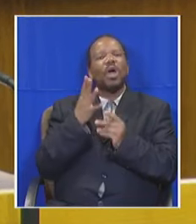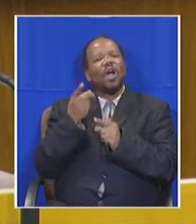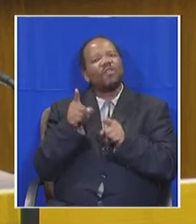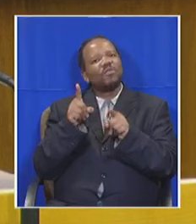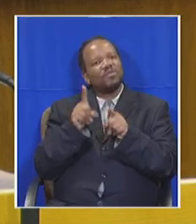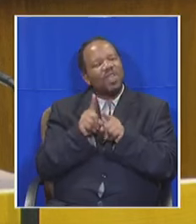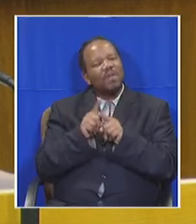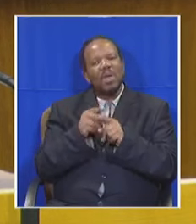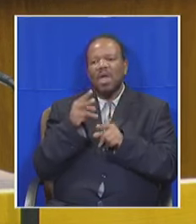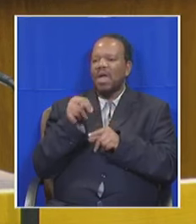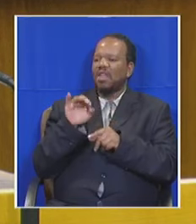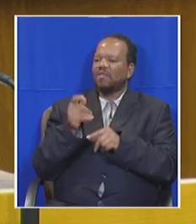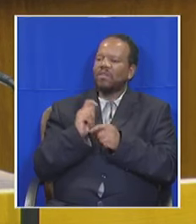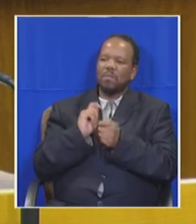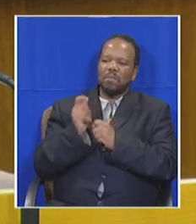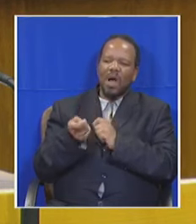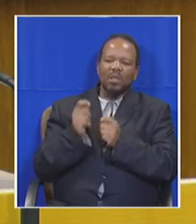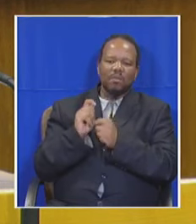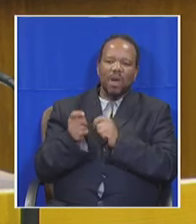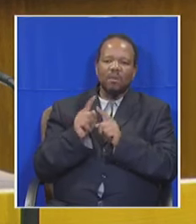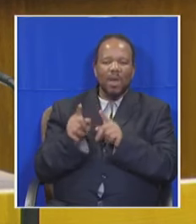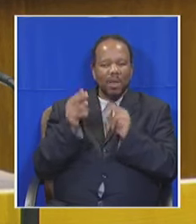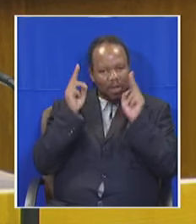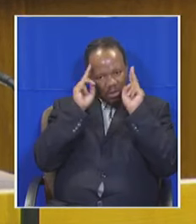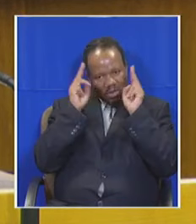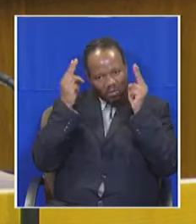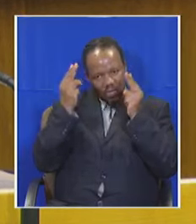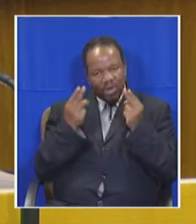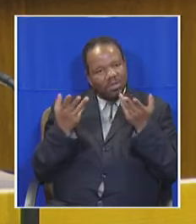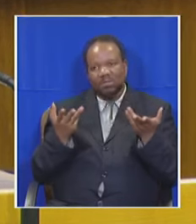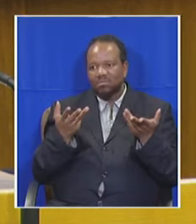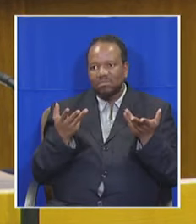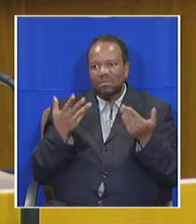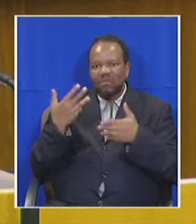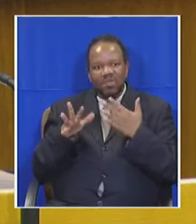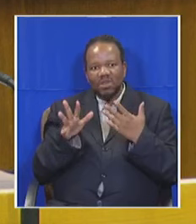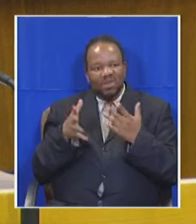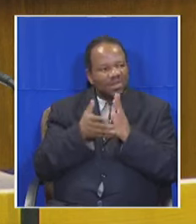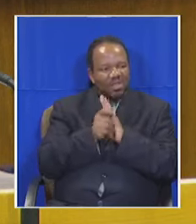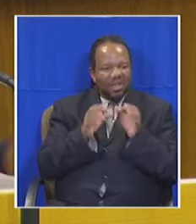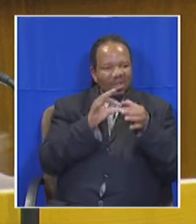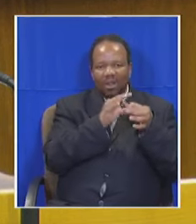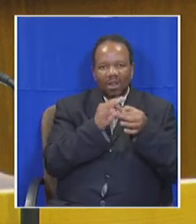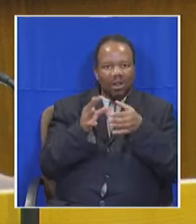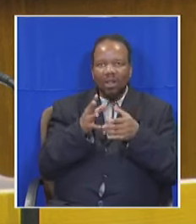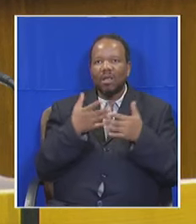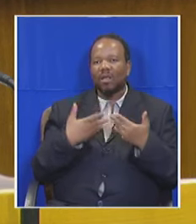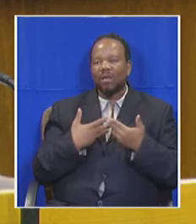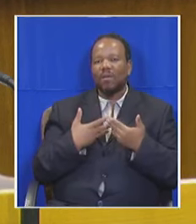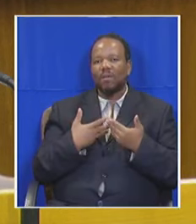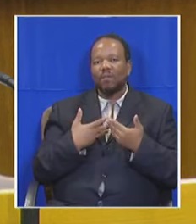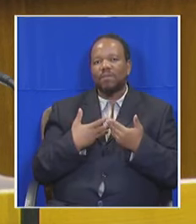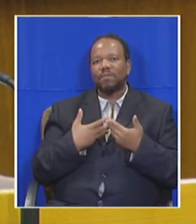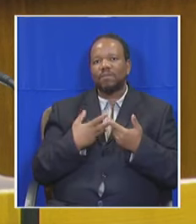on NSFAS, but the graduates are not what the labor market wants? Ngekusiza ukufaka imali ema